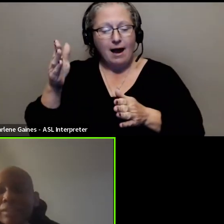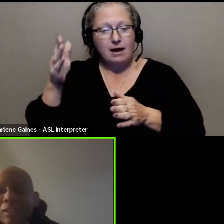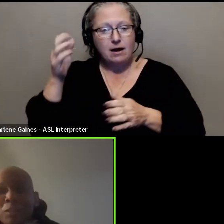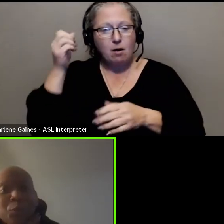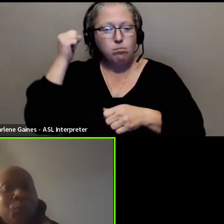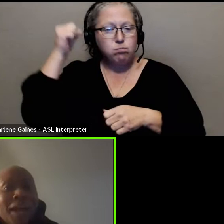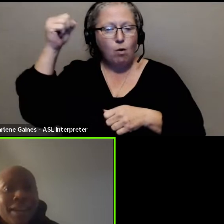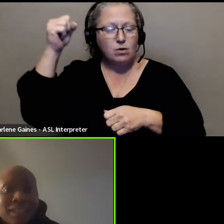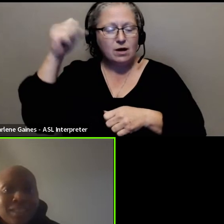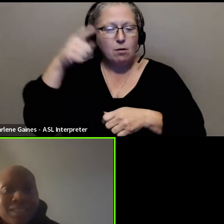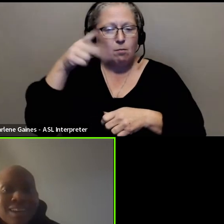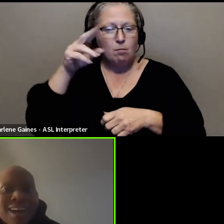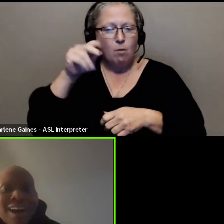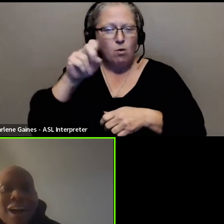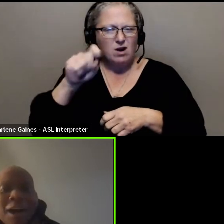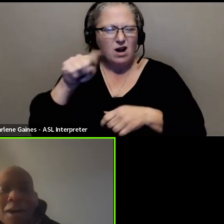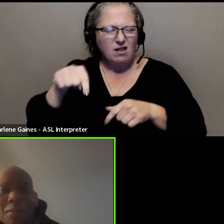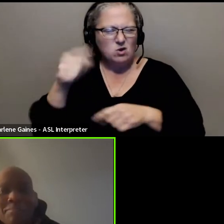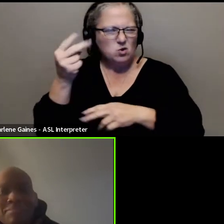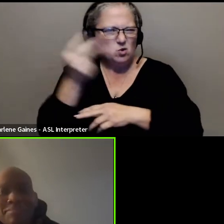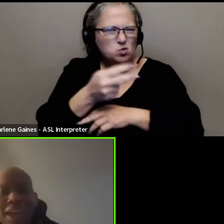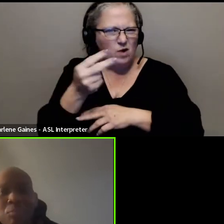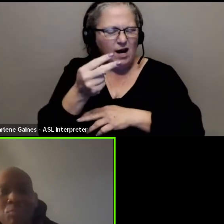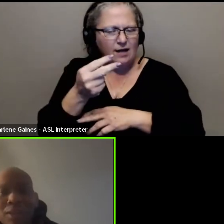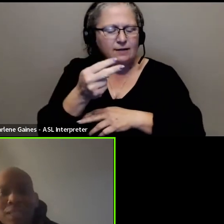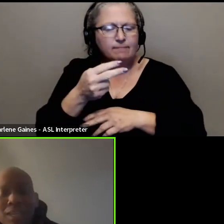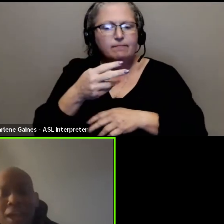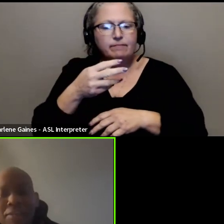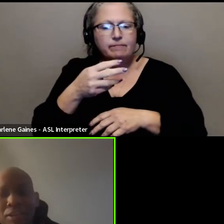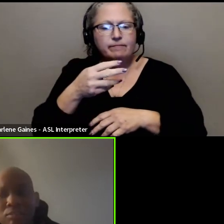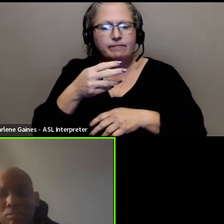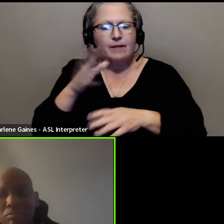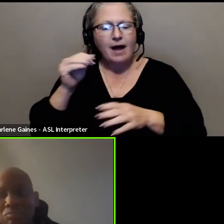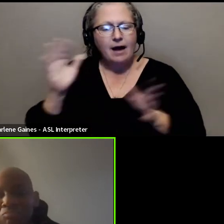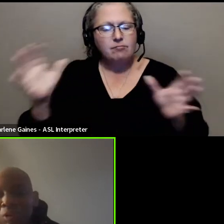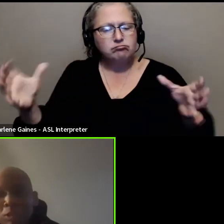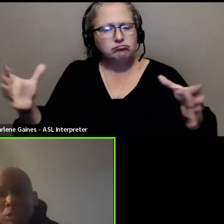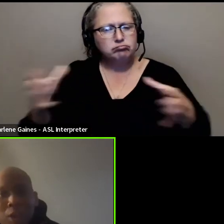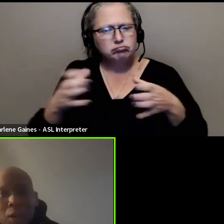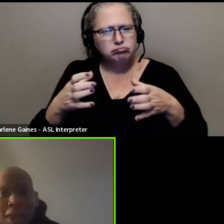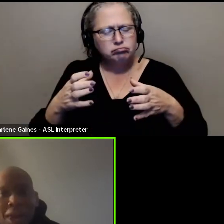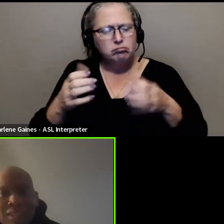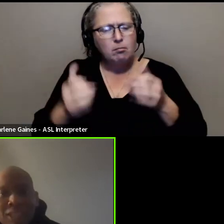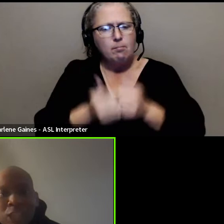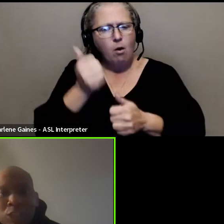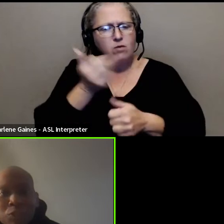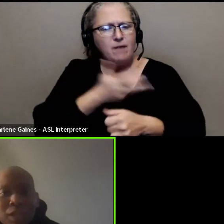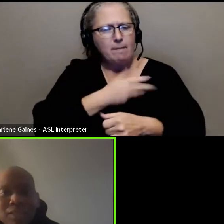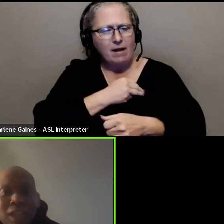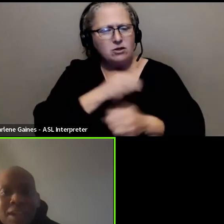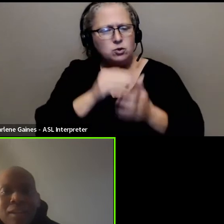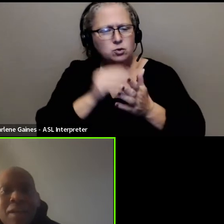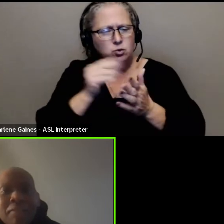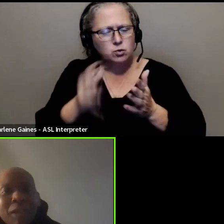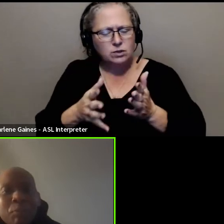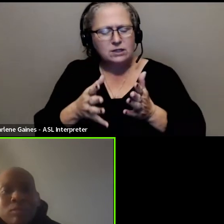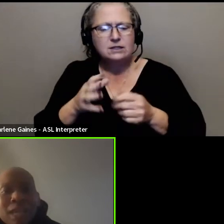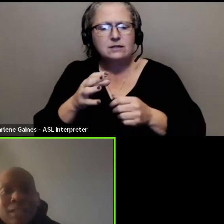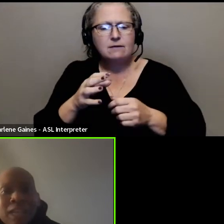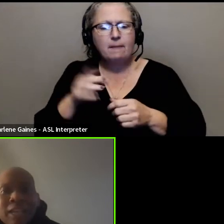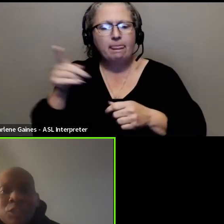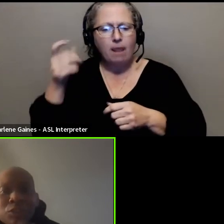about 2 days and brought together most of our Palestinian students, and